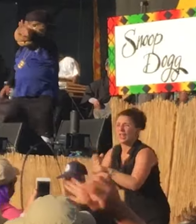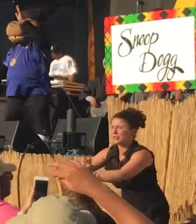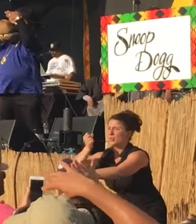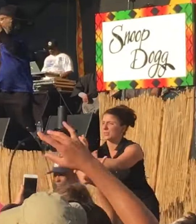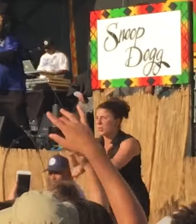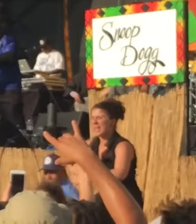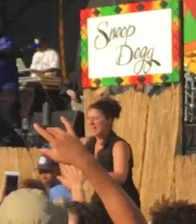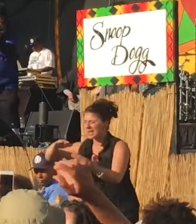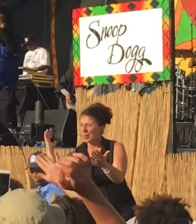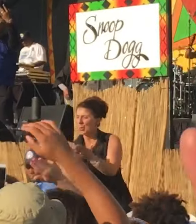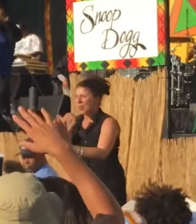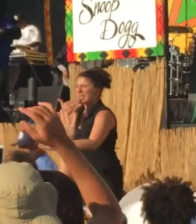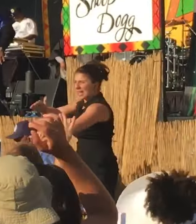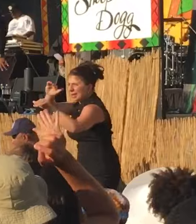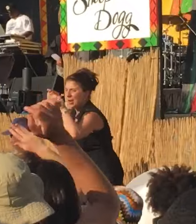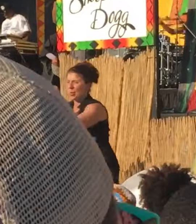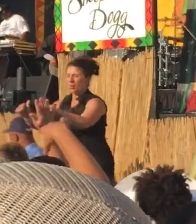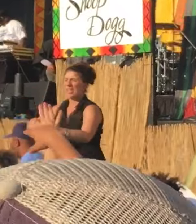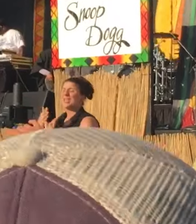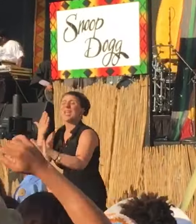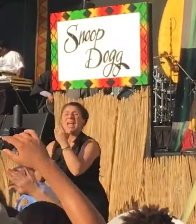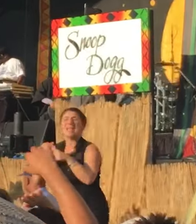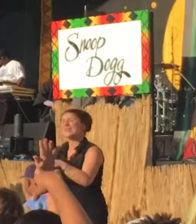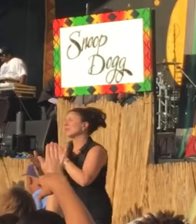up, down Walkin'